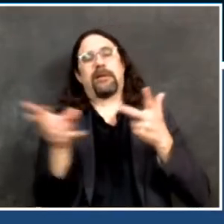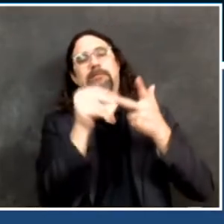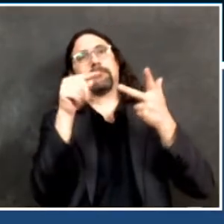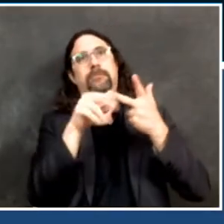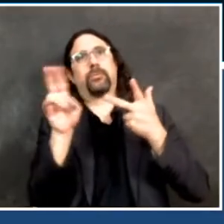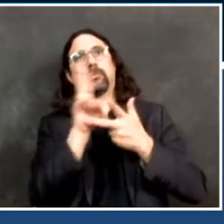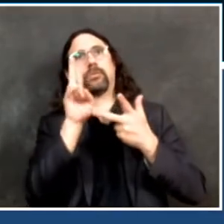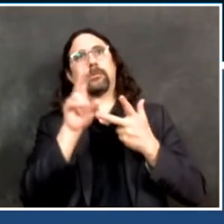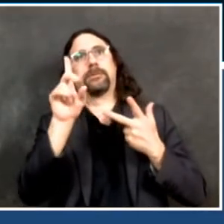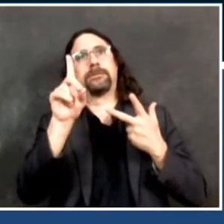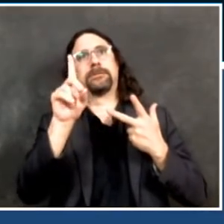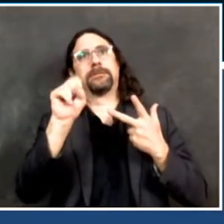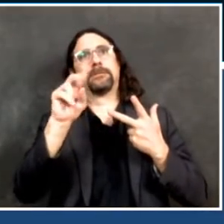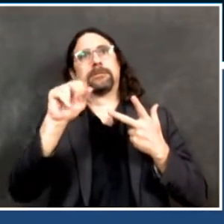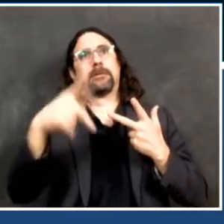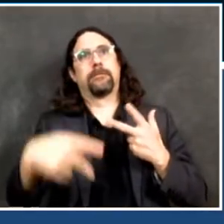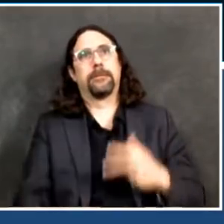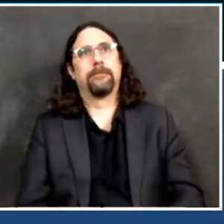fall.